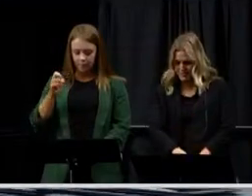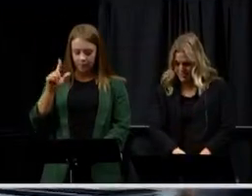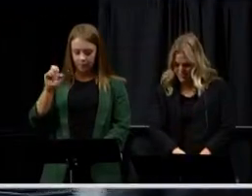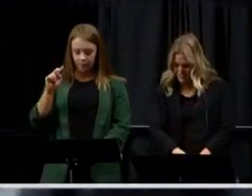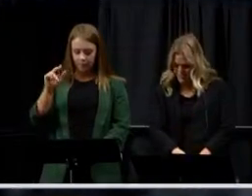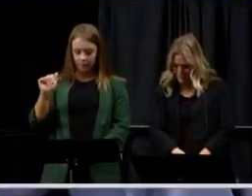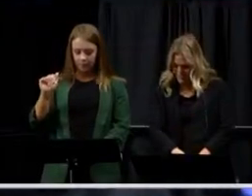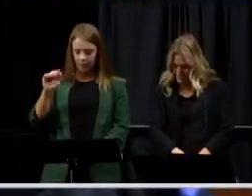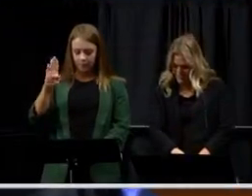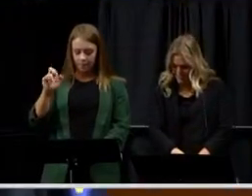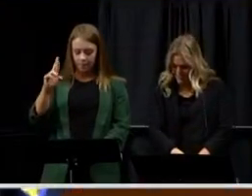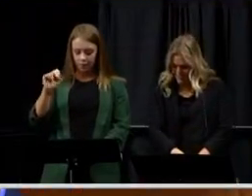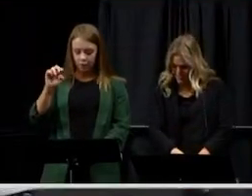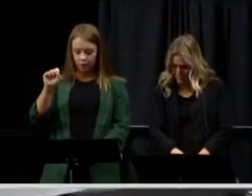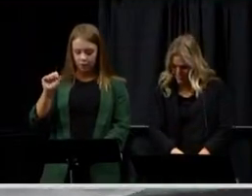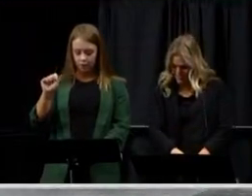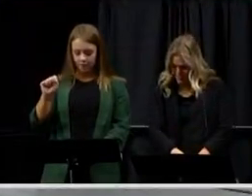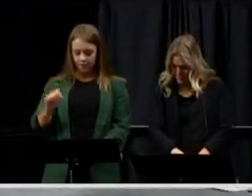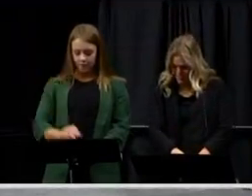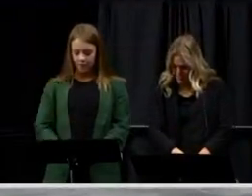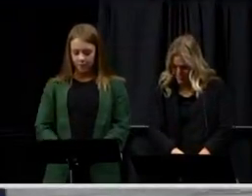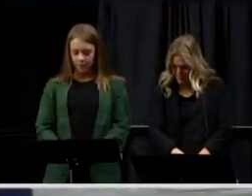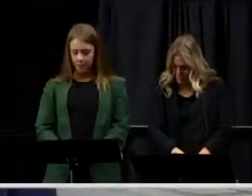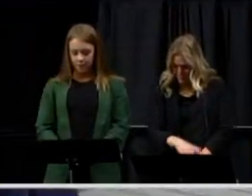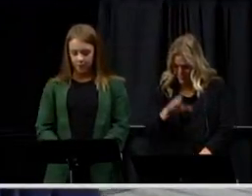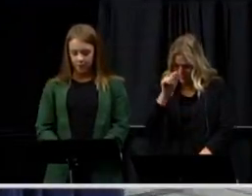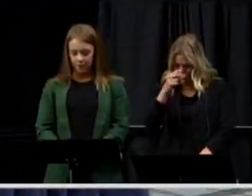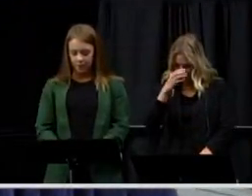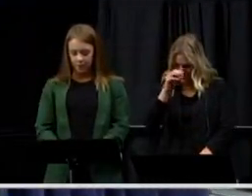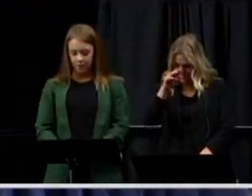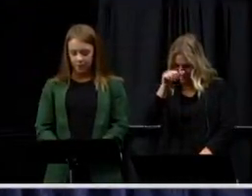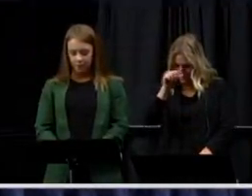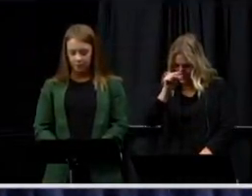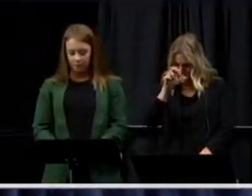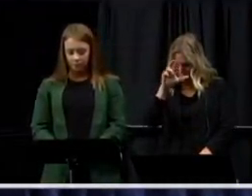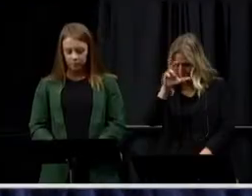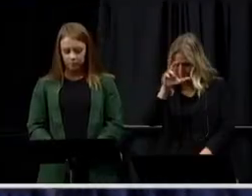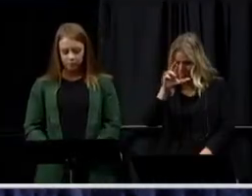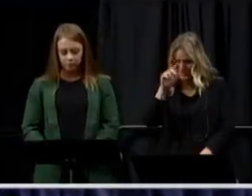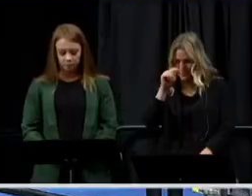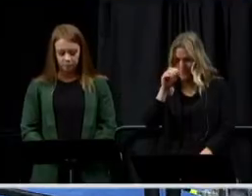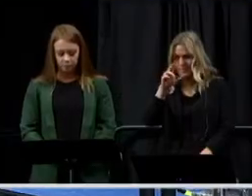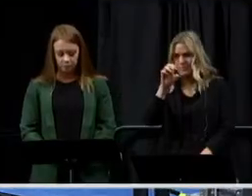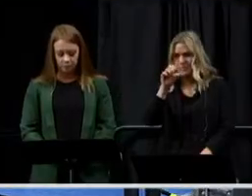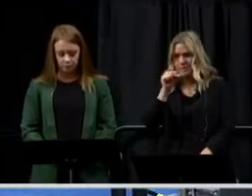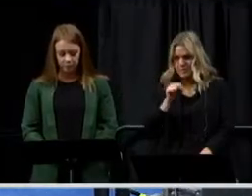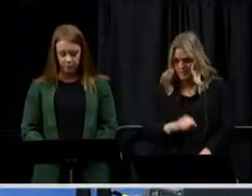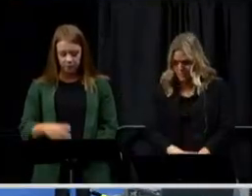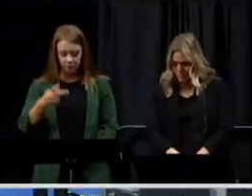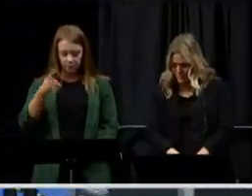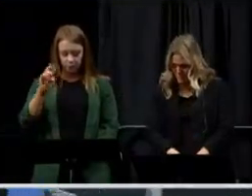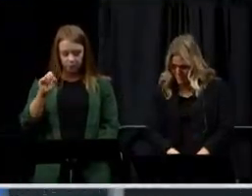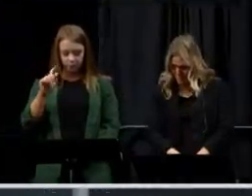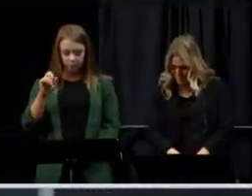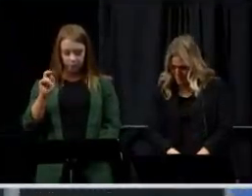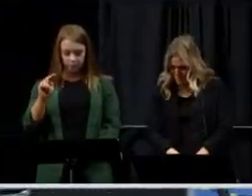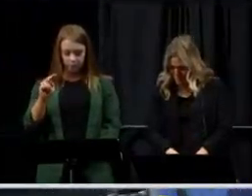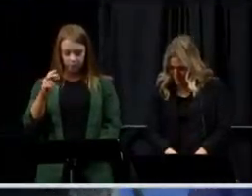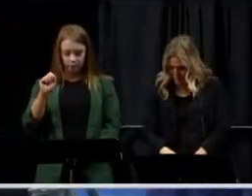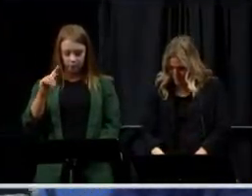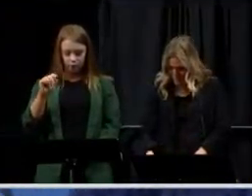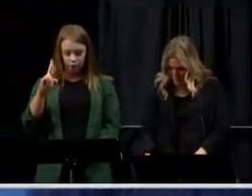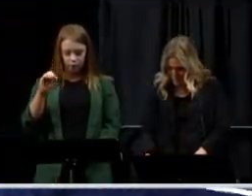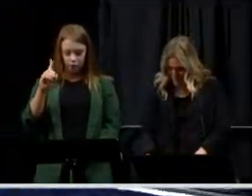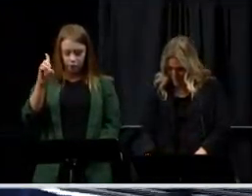Sky Stevenson Barnes. Thomas Ramon Torres. Preston Bernard Strode.